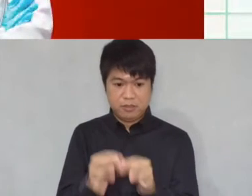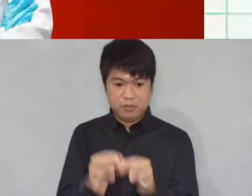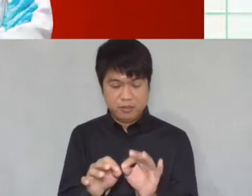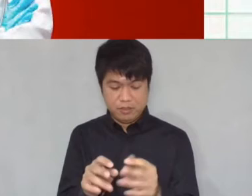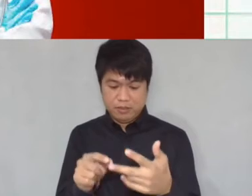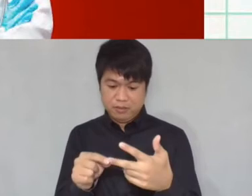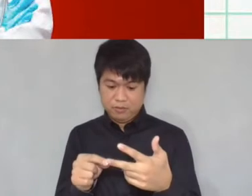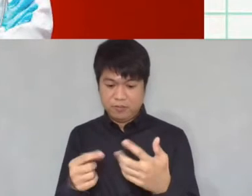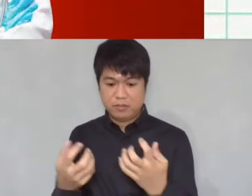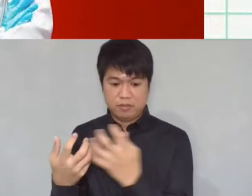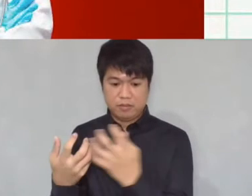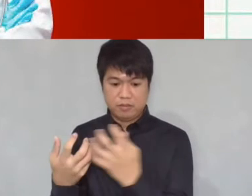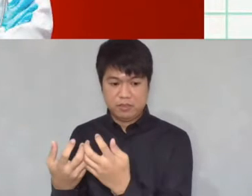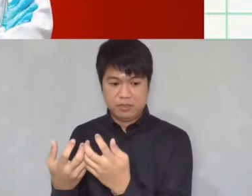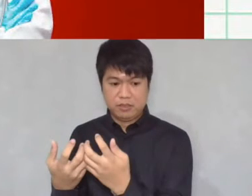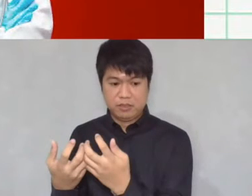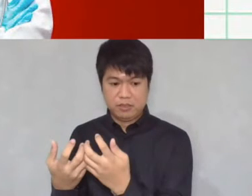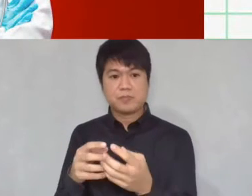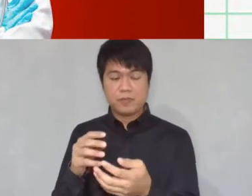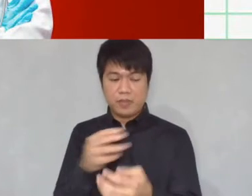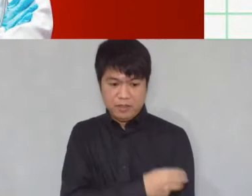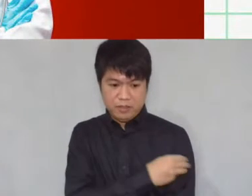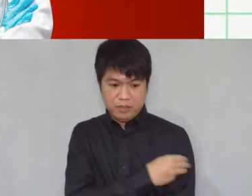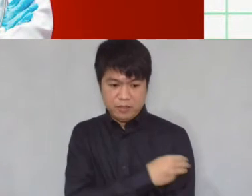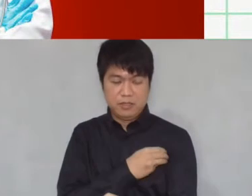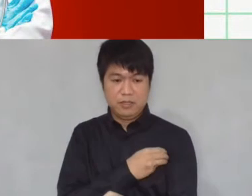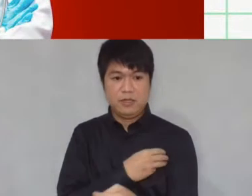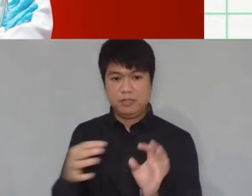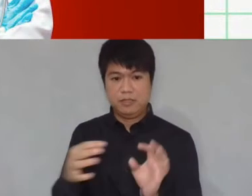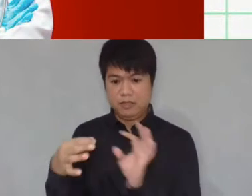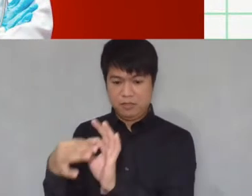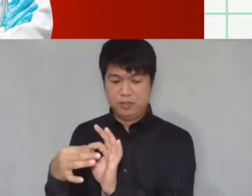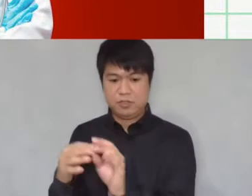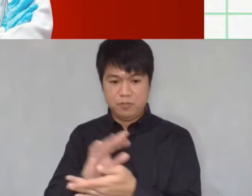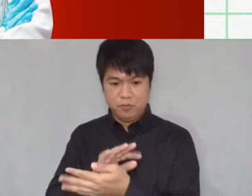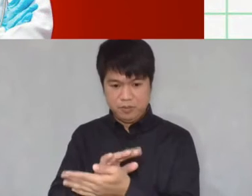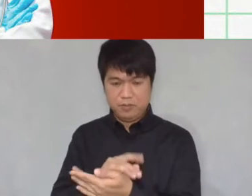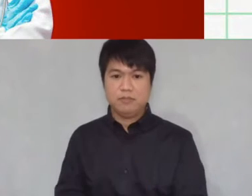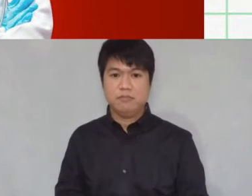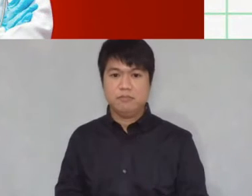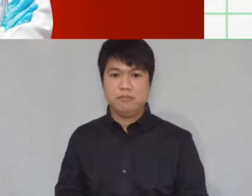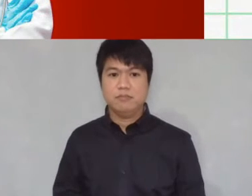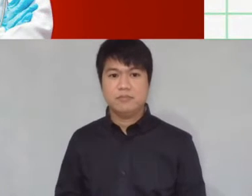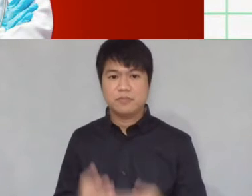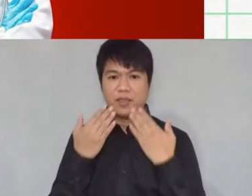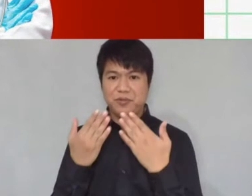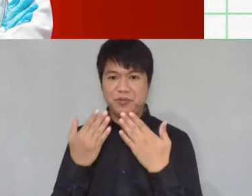lastly, augment medical education with pandemic-related telehealth opportunities. Thank you.